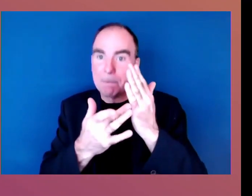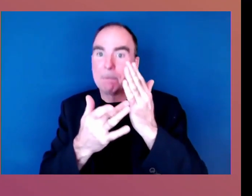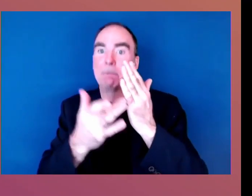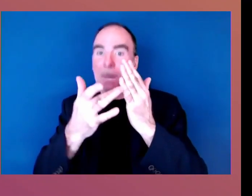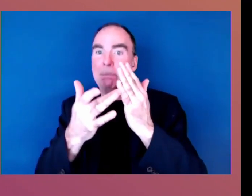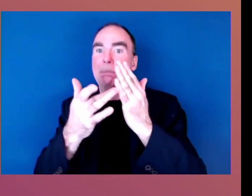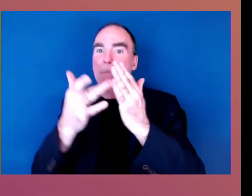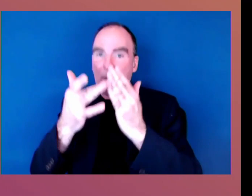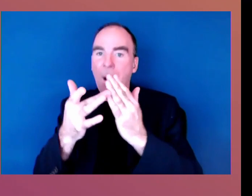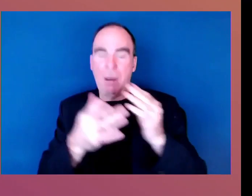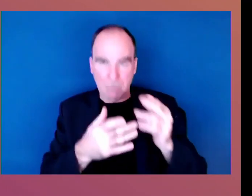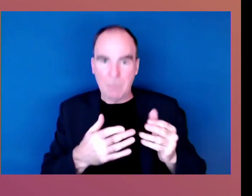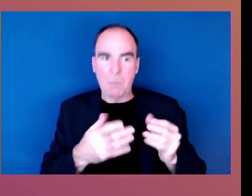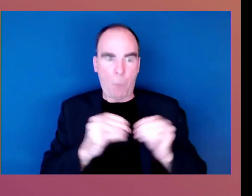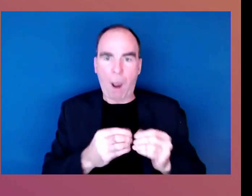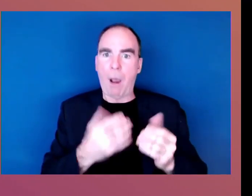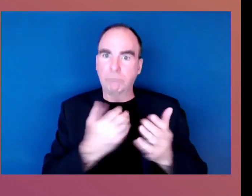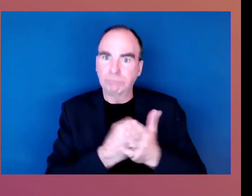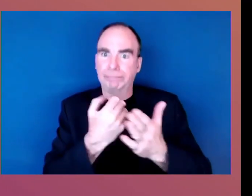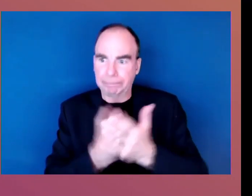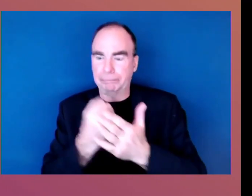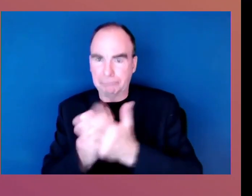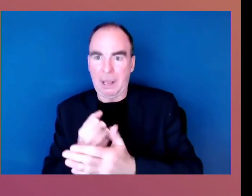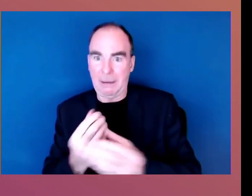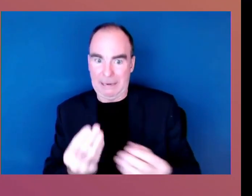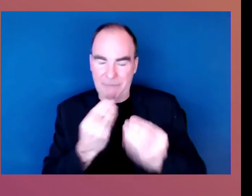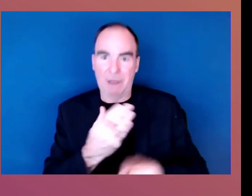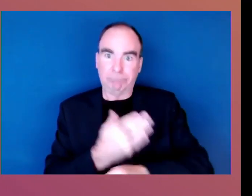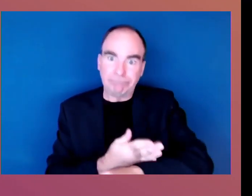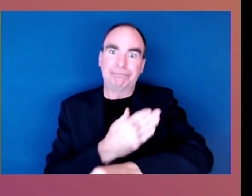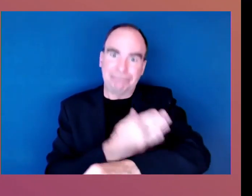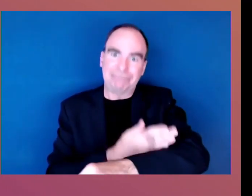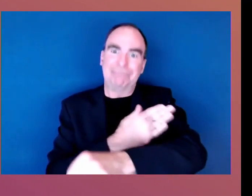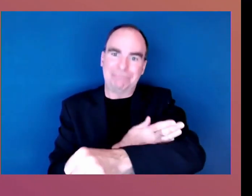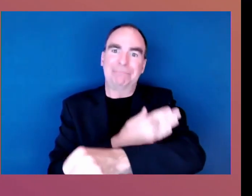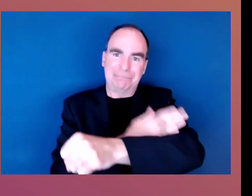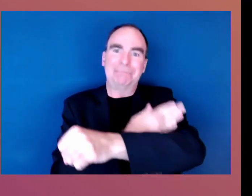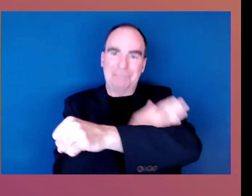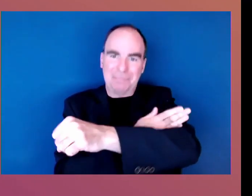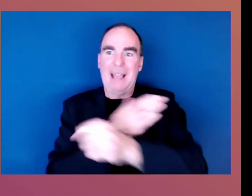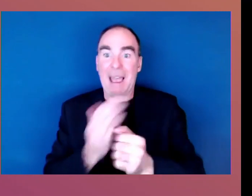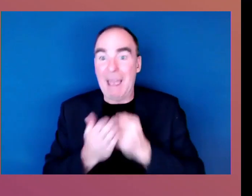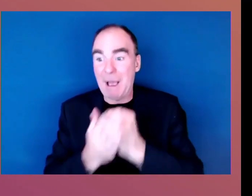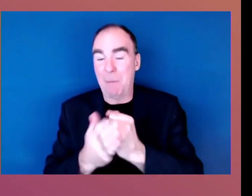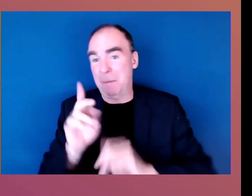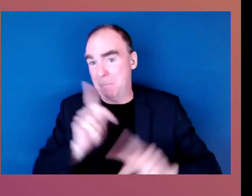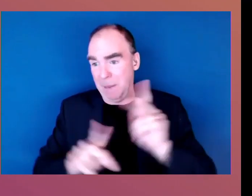way, technology is making waves for and with people with visual impairments.